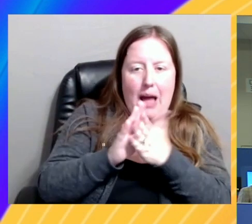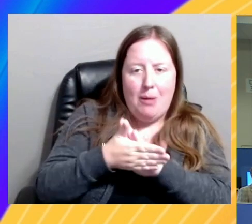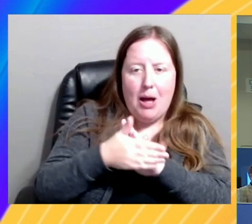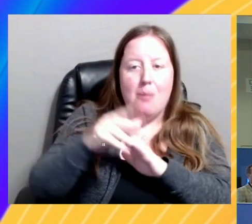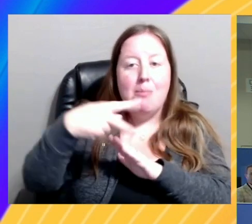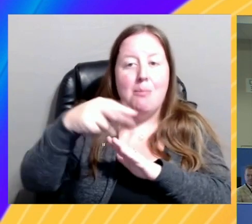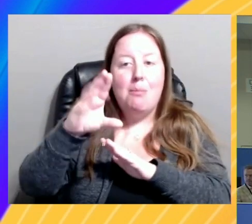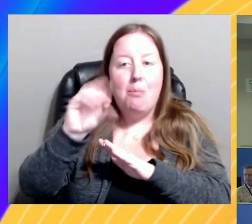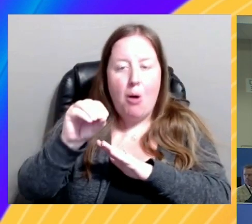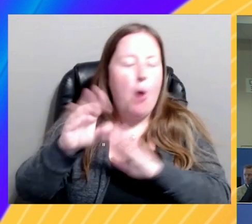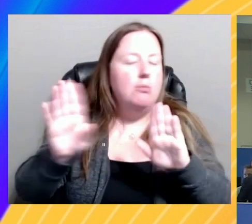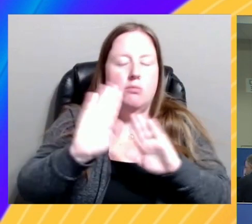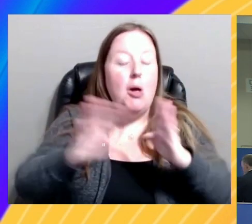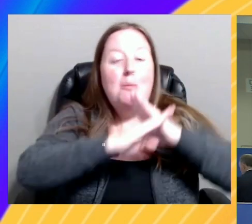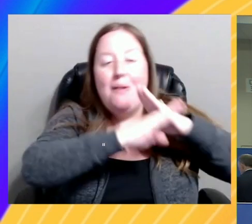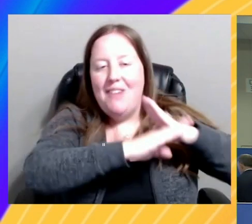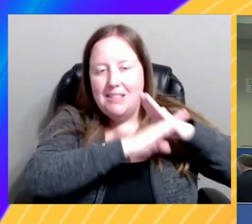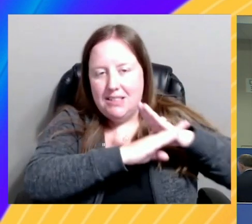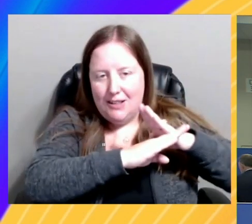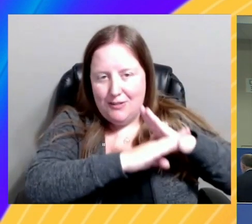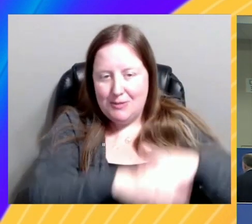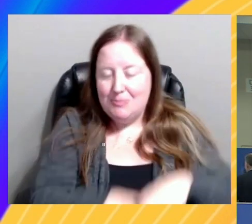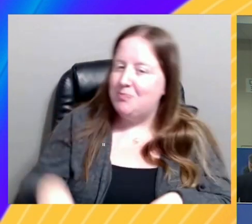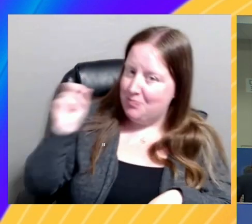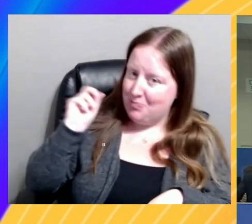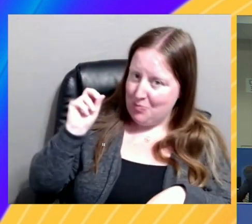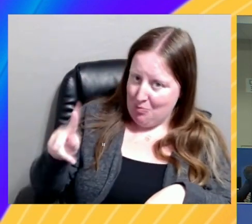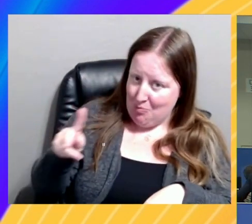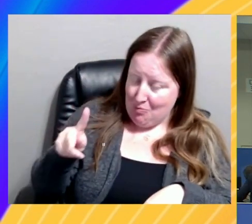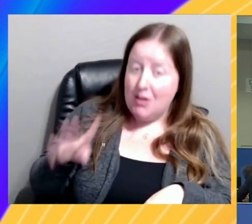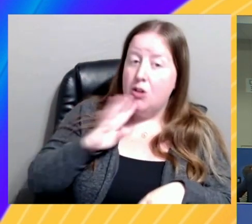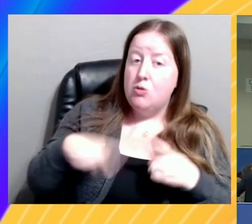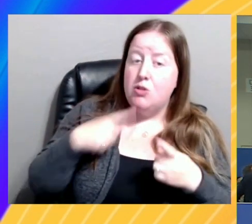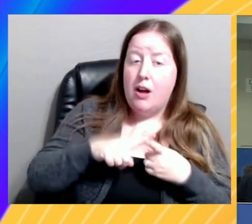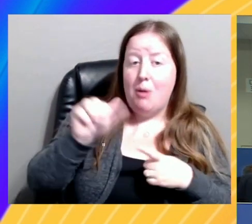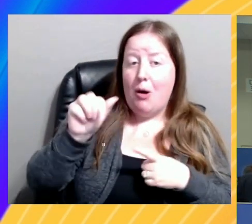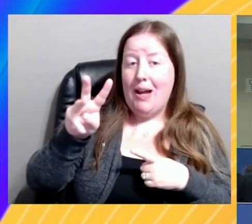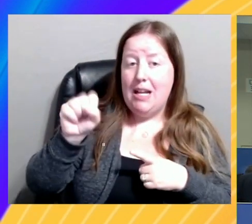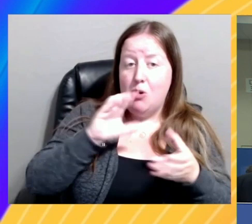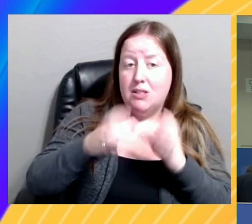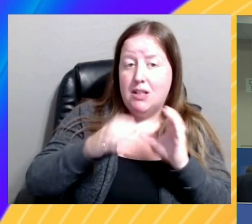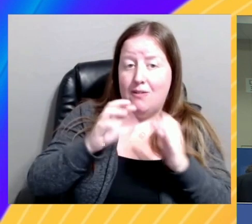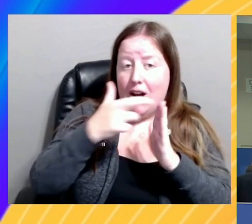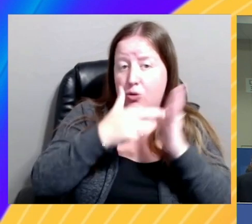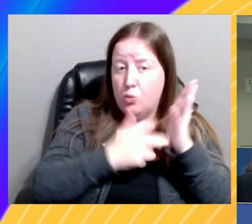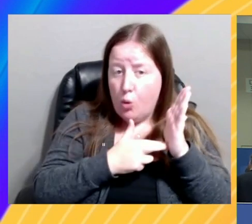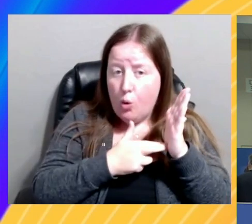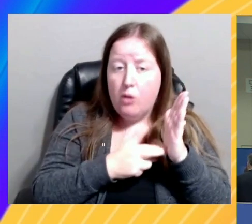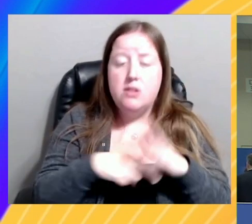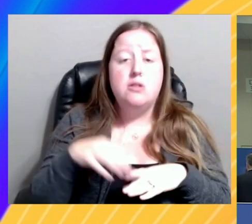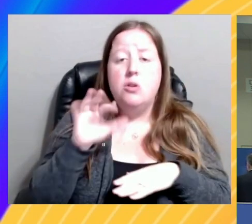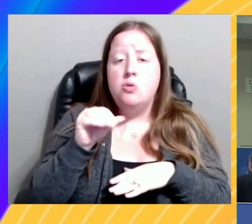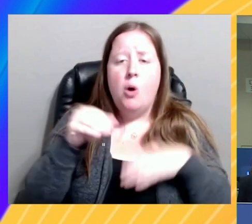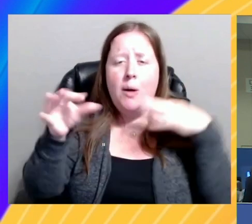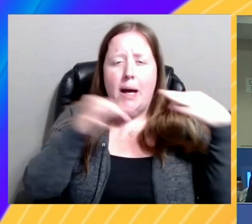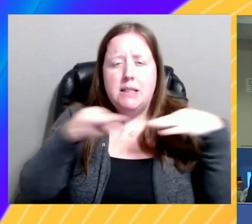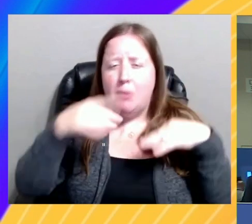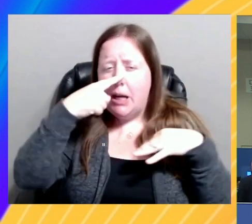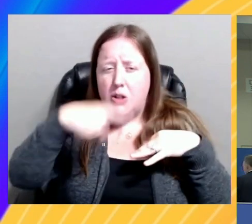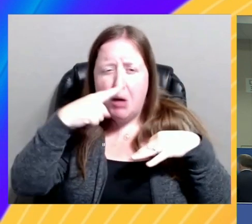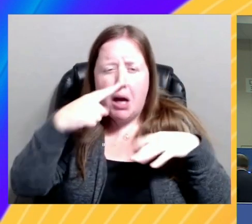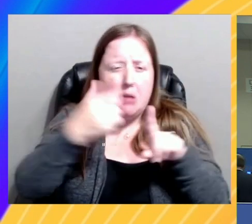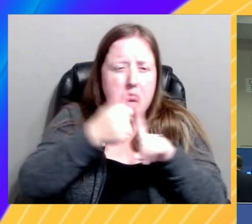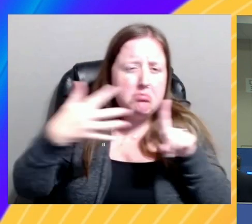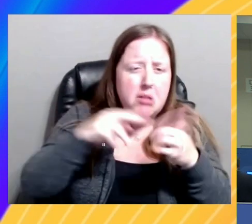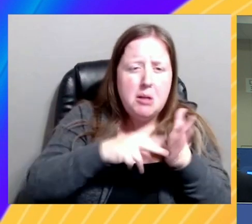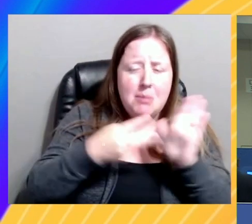preventative yourself. Got it, cool. And you talked about AWS Config rules and rule sets. Can you explain more about what those are? And I'm hoping Isaiah is going to